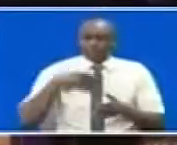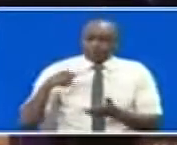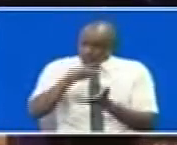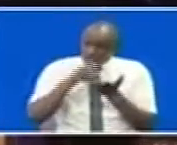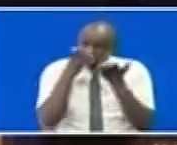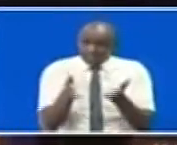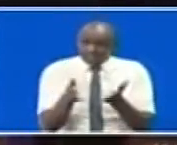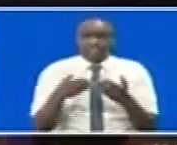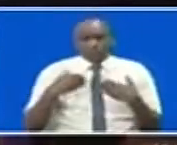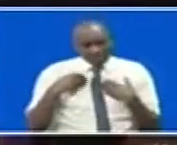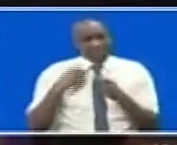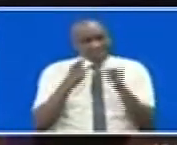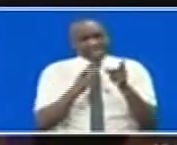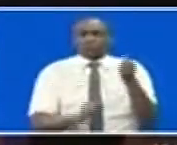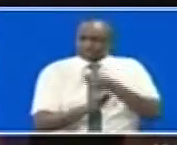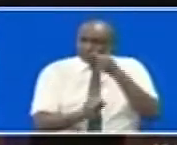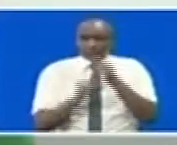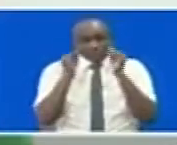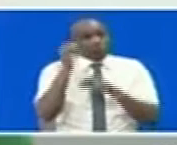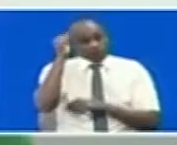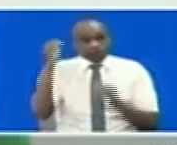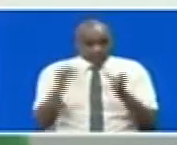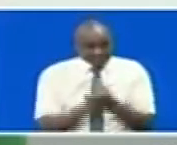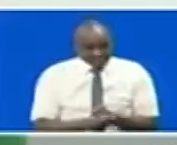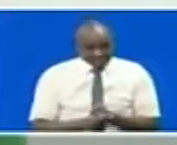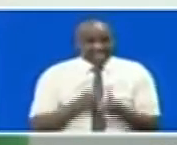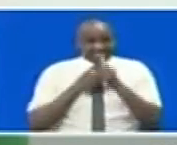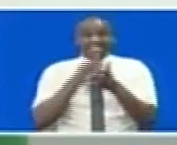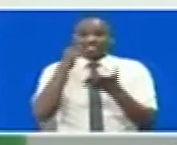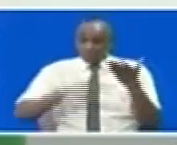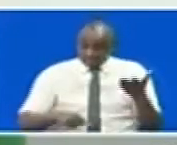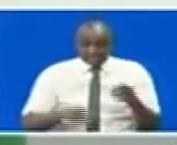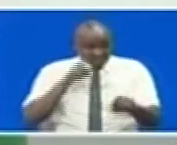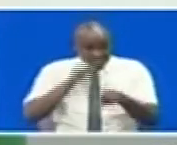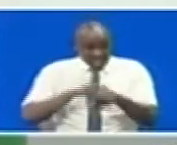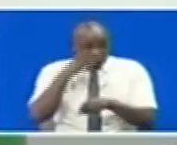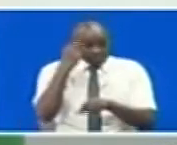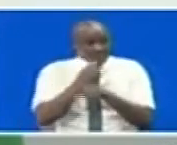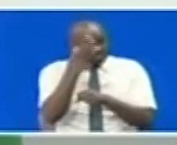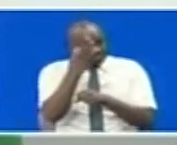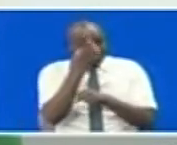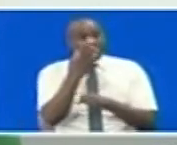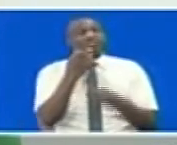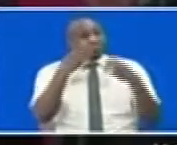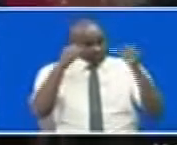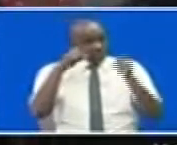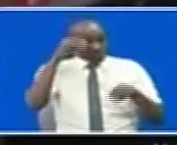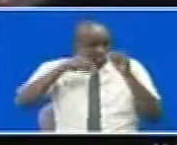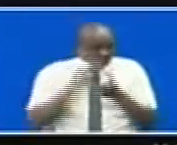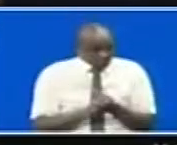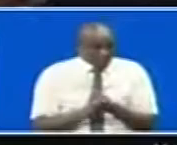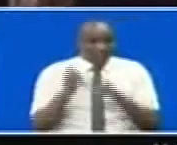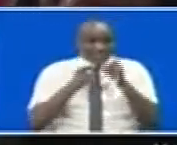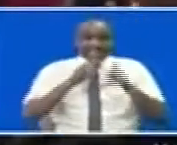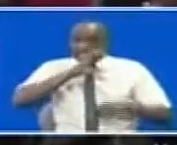main sub-tribes in Mandera to support the new party. The leaders emphasized that during the 2013 presidential election, Mandera